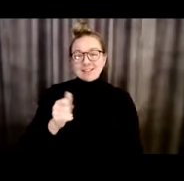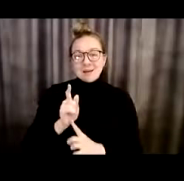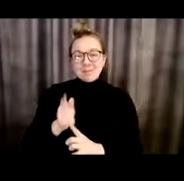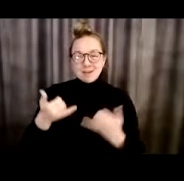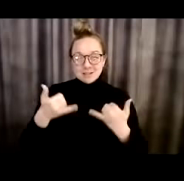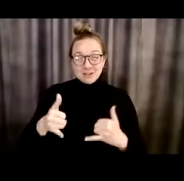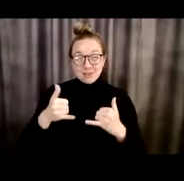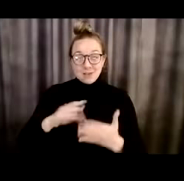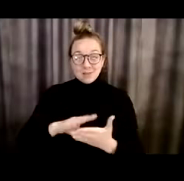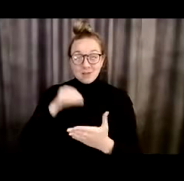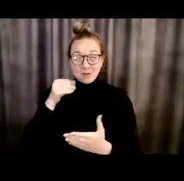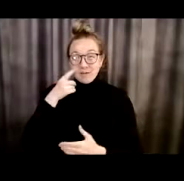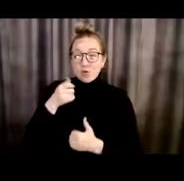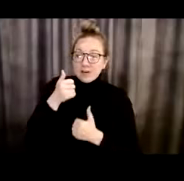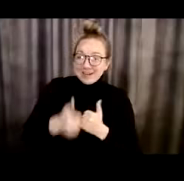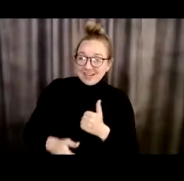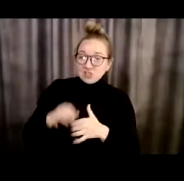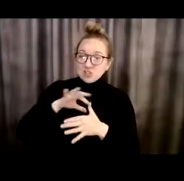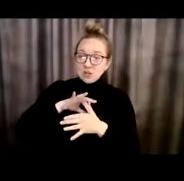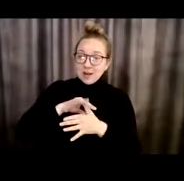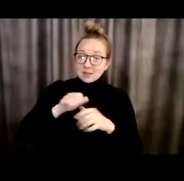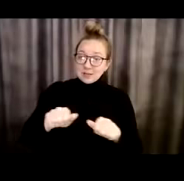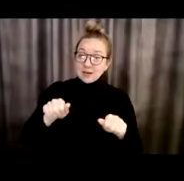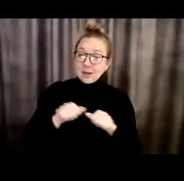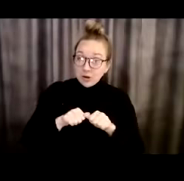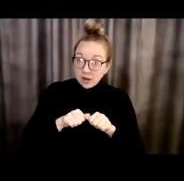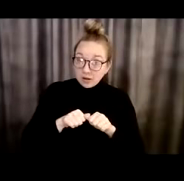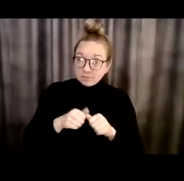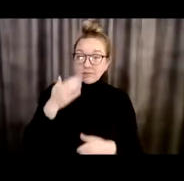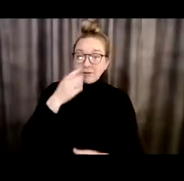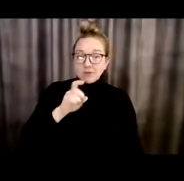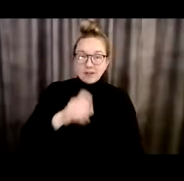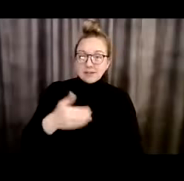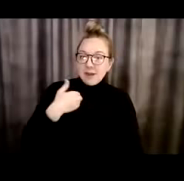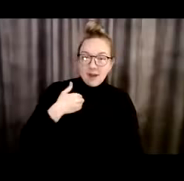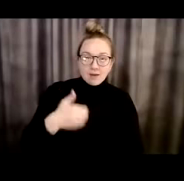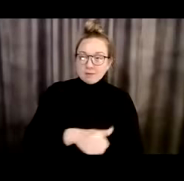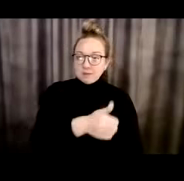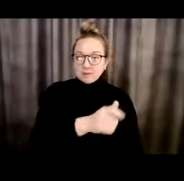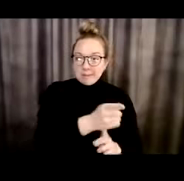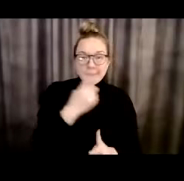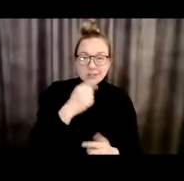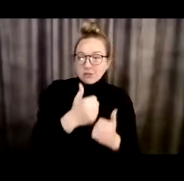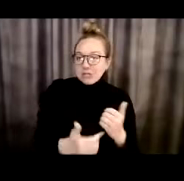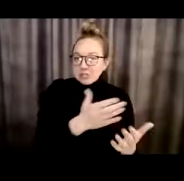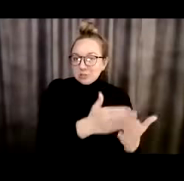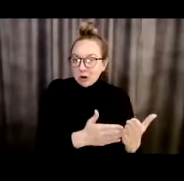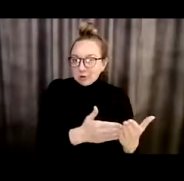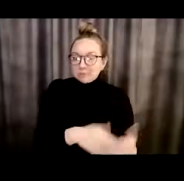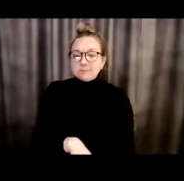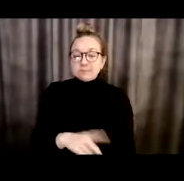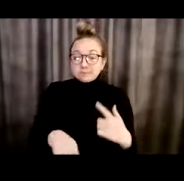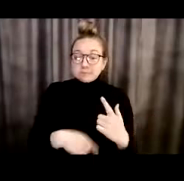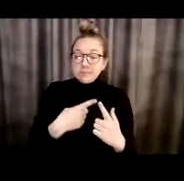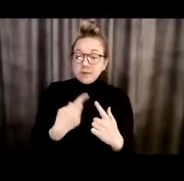every content area, since teachers are given, you know, they need to have so many minutes for each piece. And then they talked about the idea